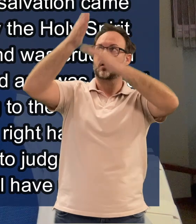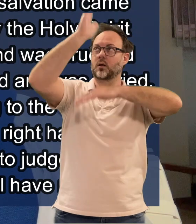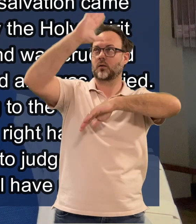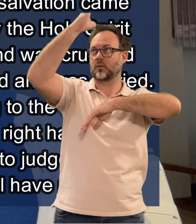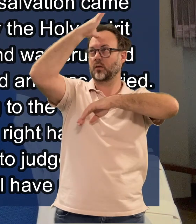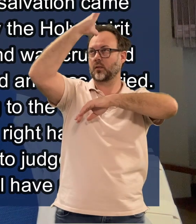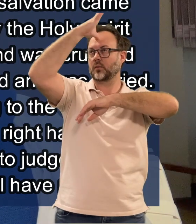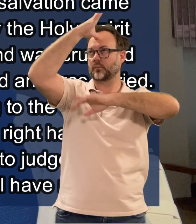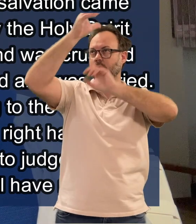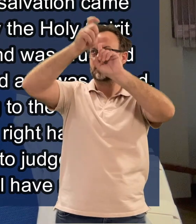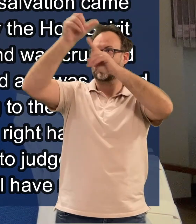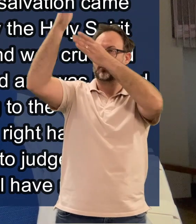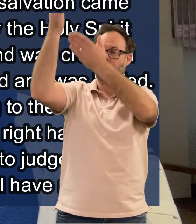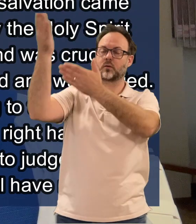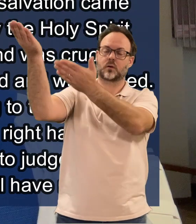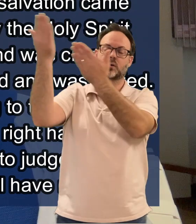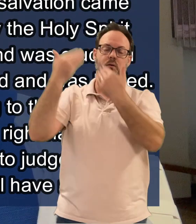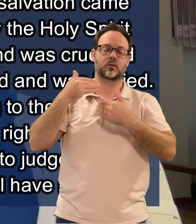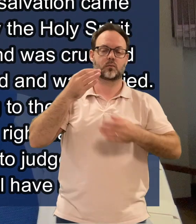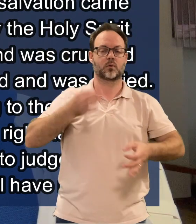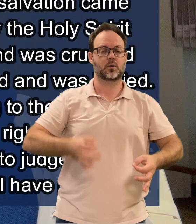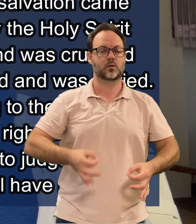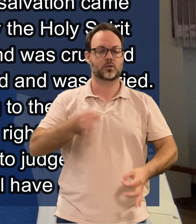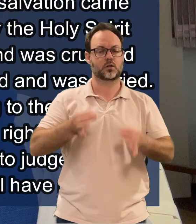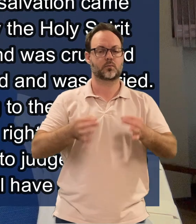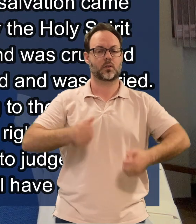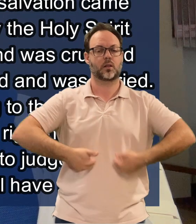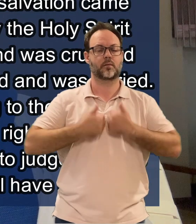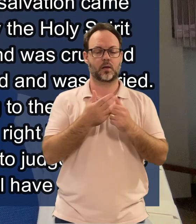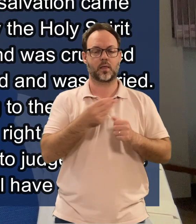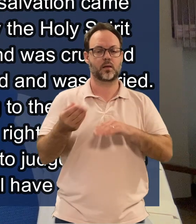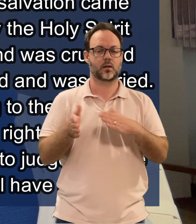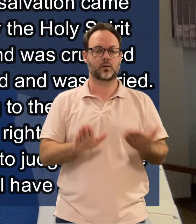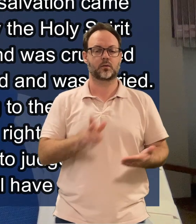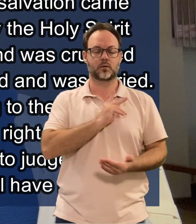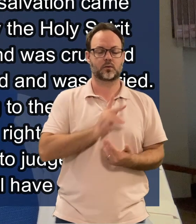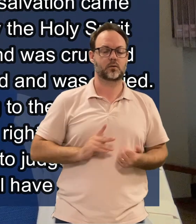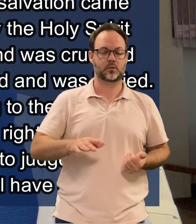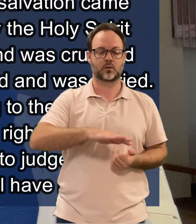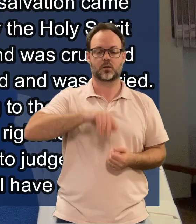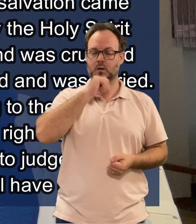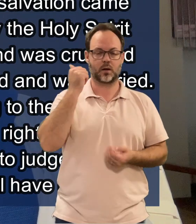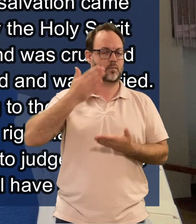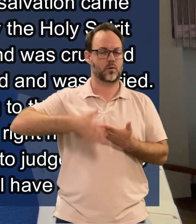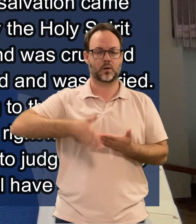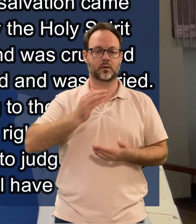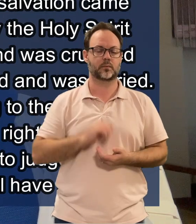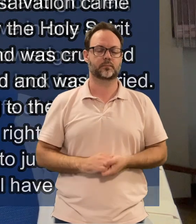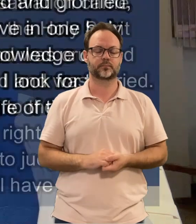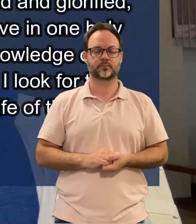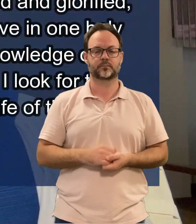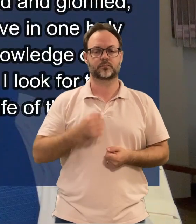right hand of the Father. And he will come again with glory to judge both the living and the dead, whose kingdom shall have no